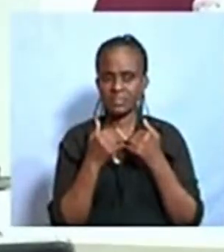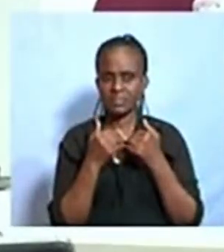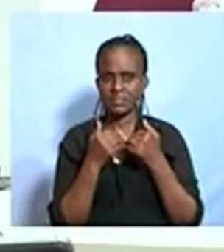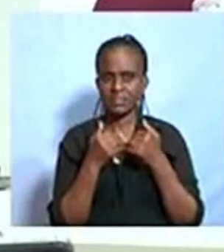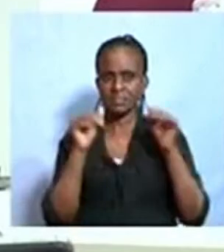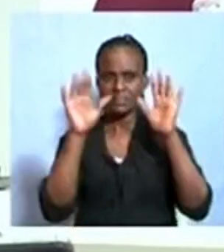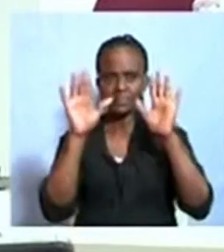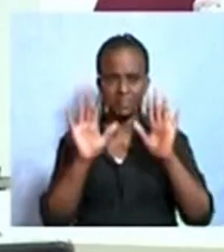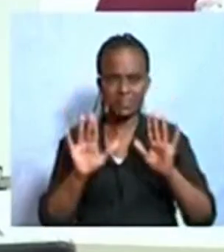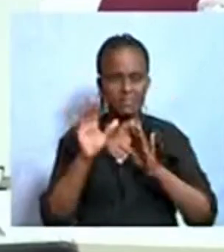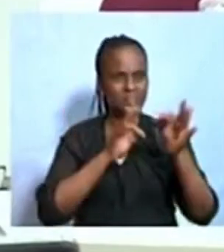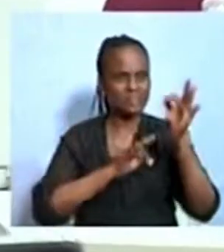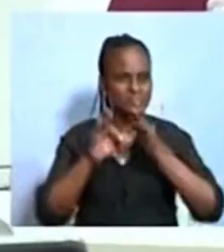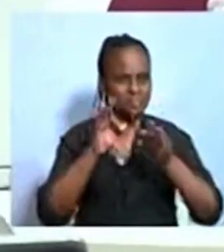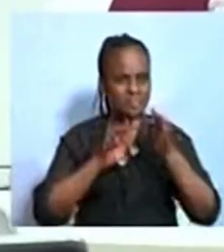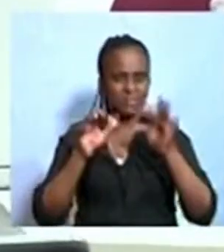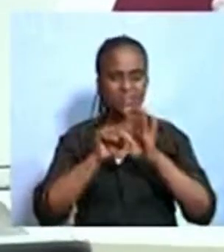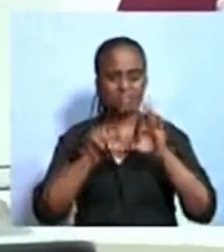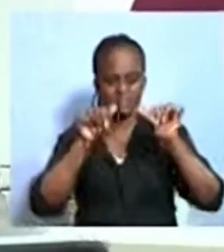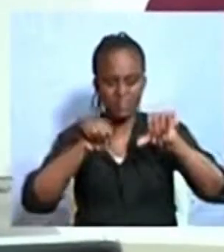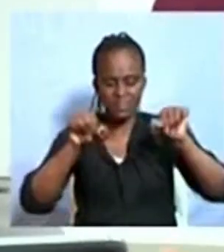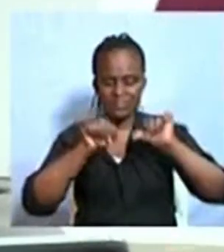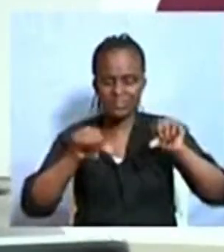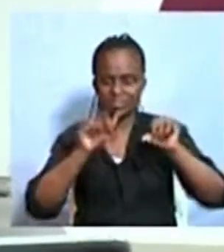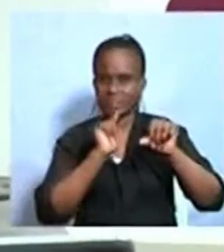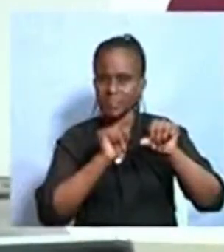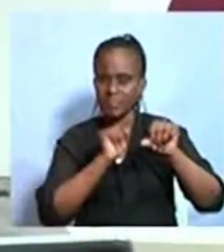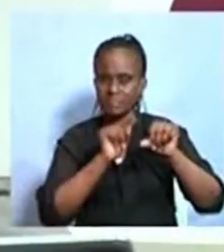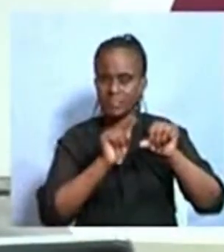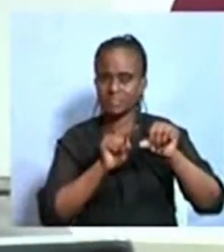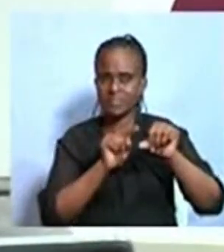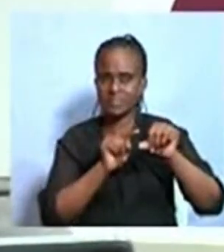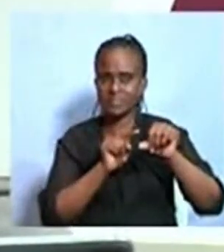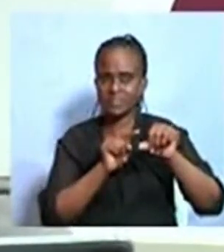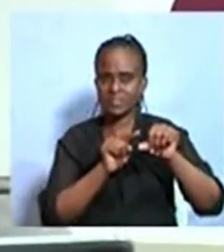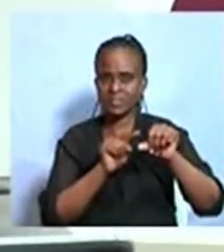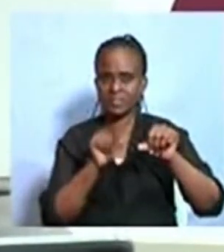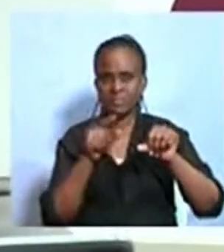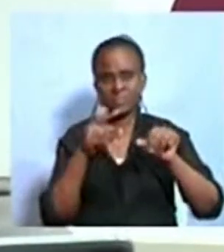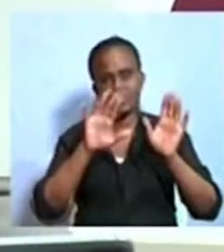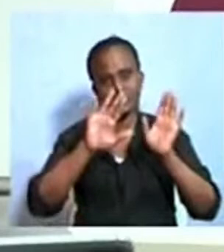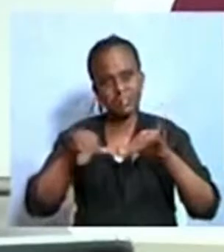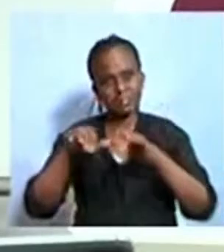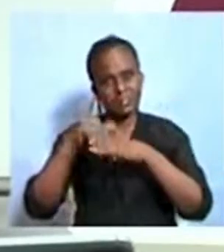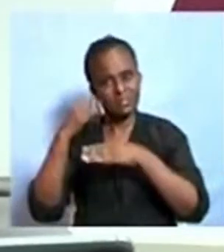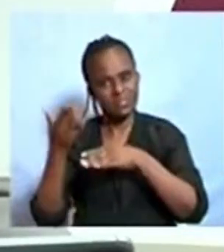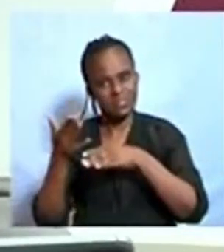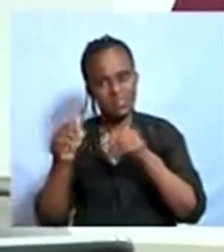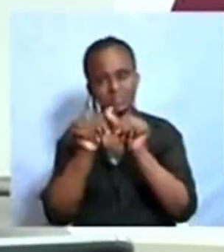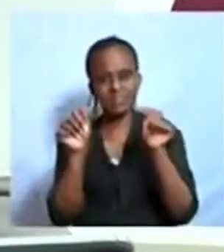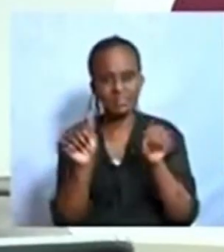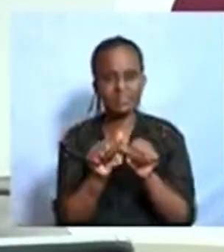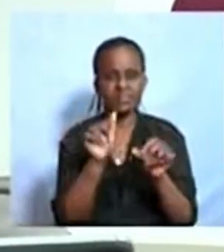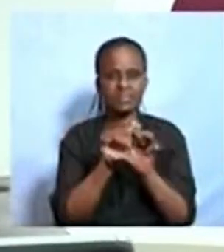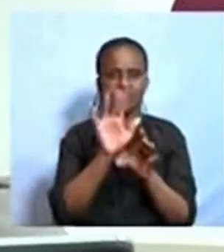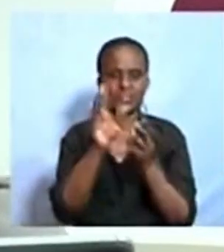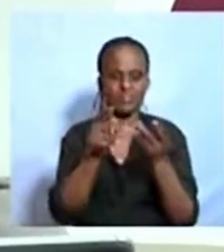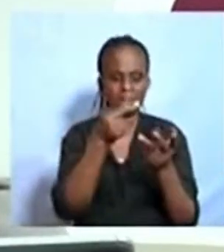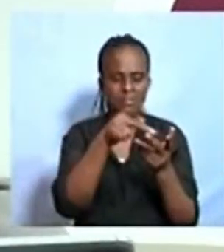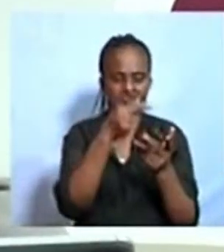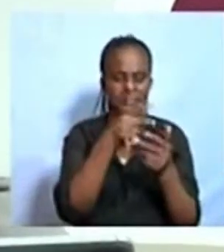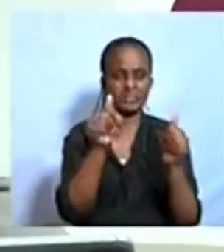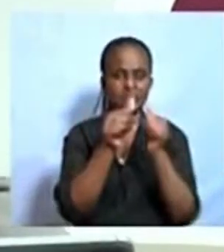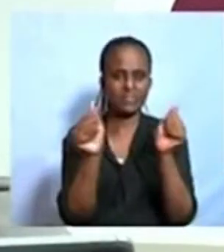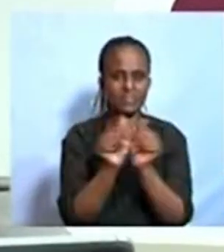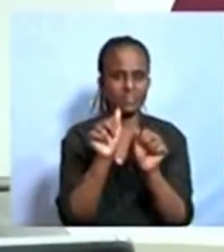wonderful revelation in this analysis of the left out areas in the priority areas of the